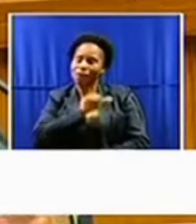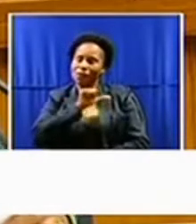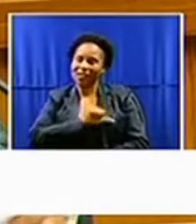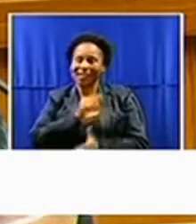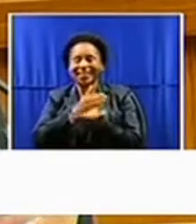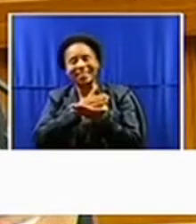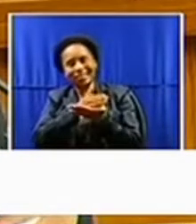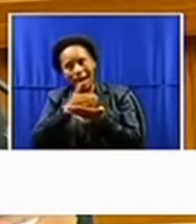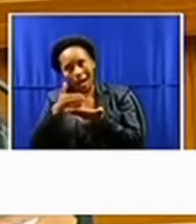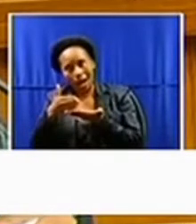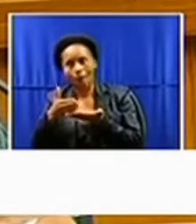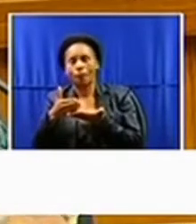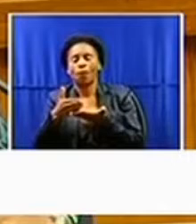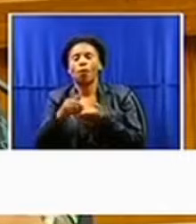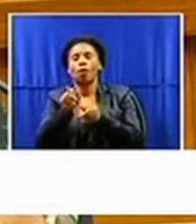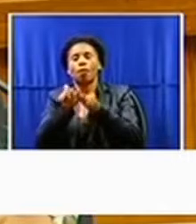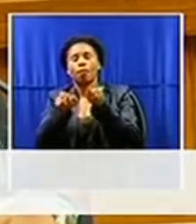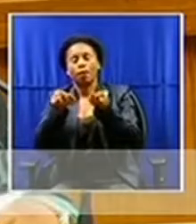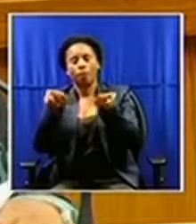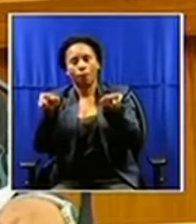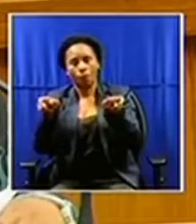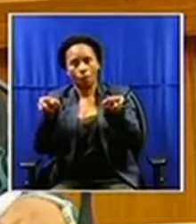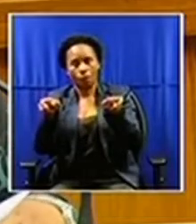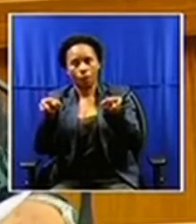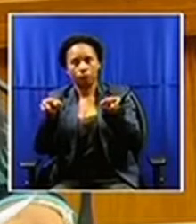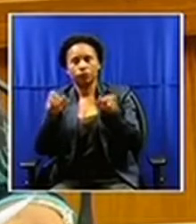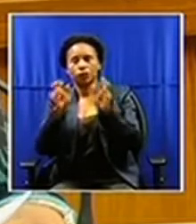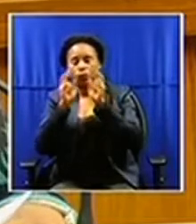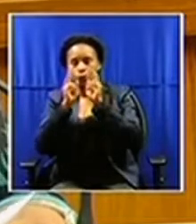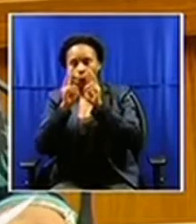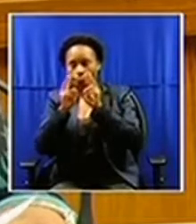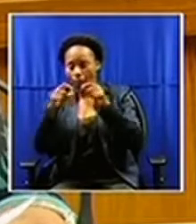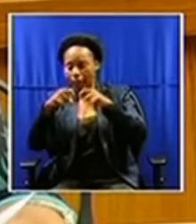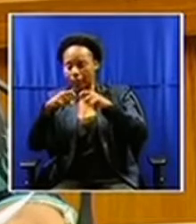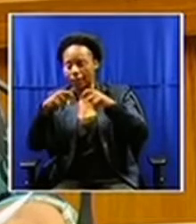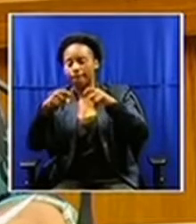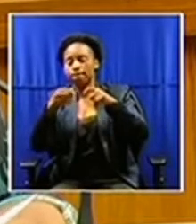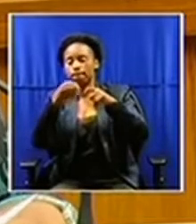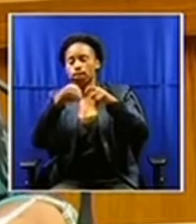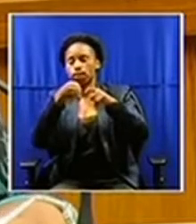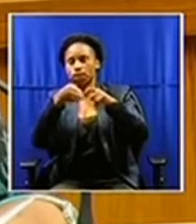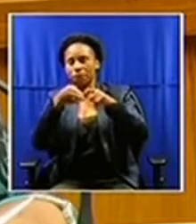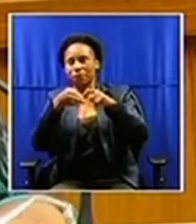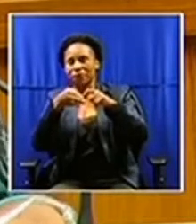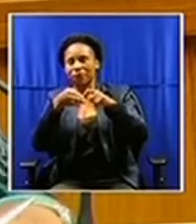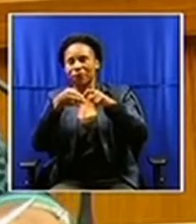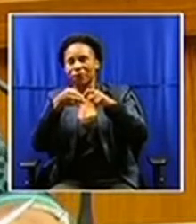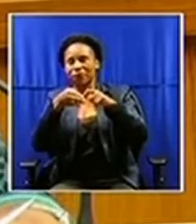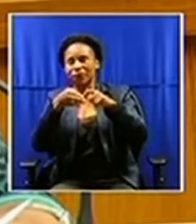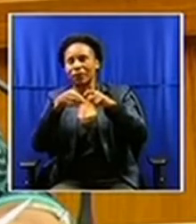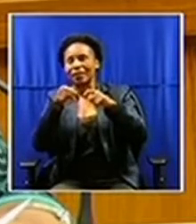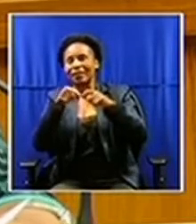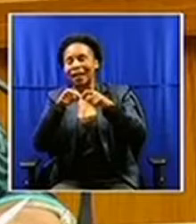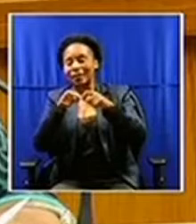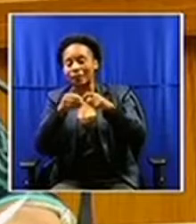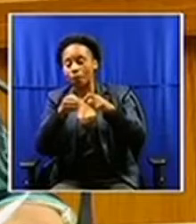some people saw a gap in which they can get into